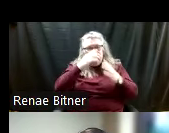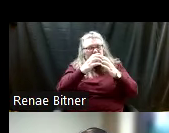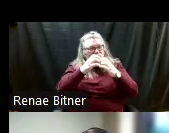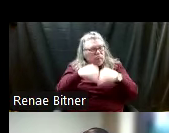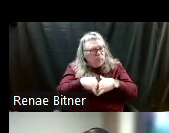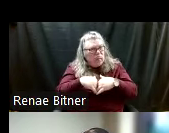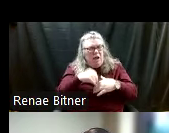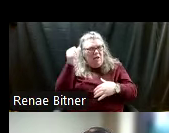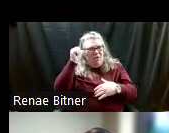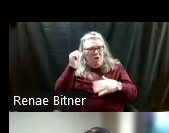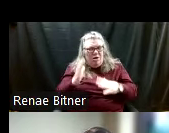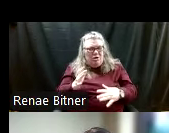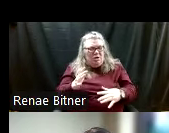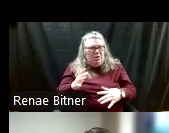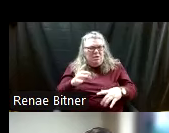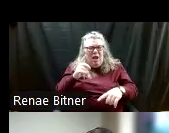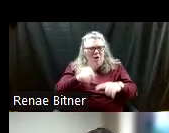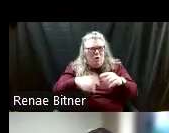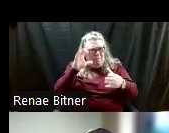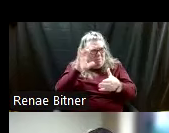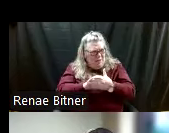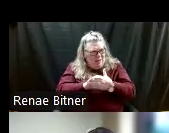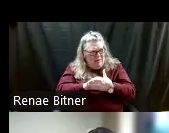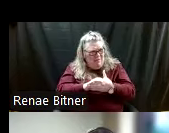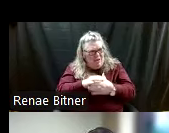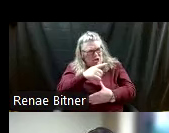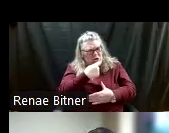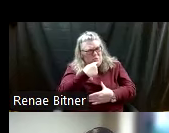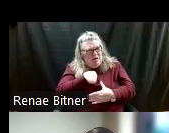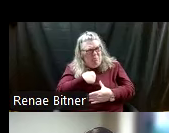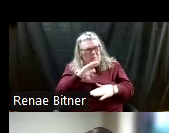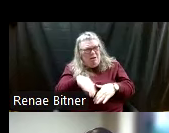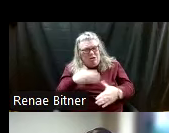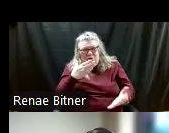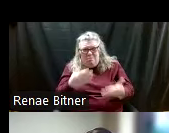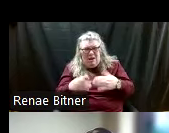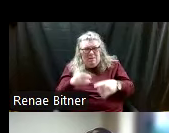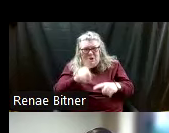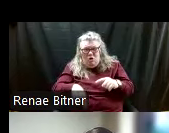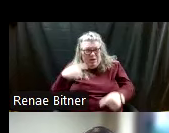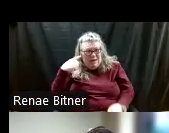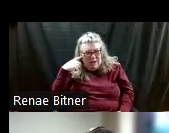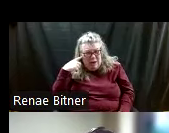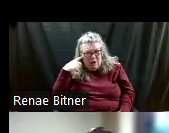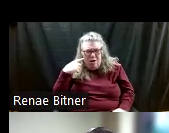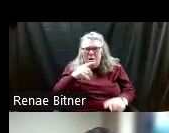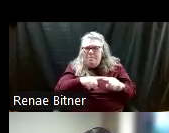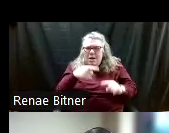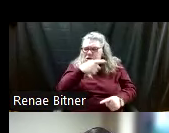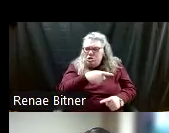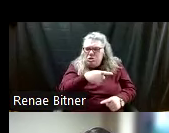audiologist because I could not believe that she would tell me that my child may not be able to hear, but she couldn't tell